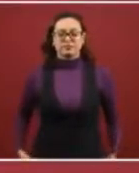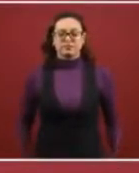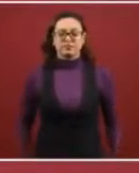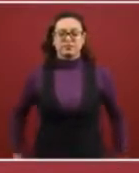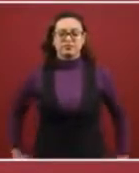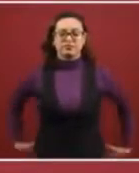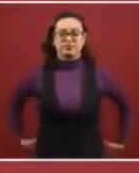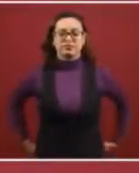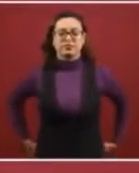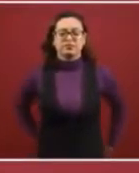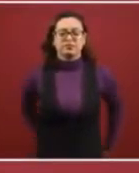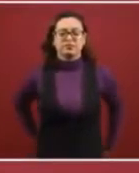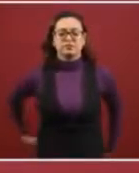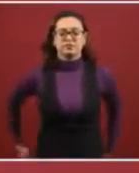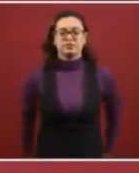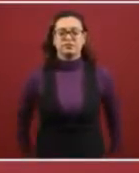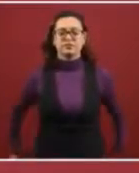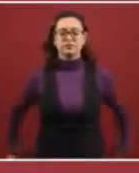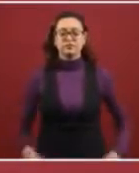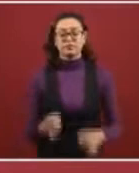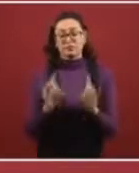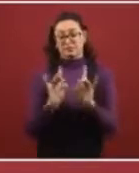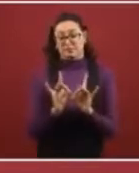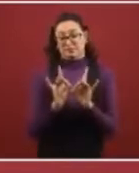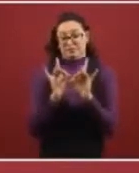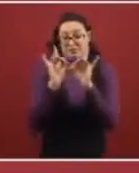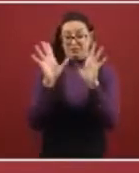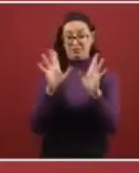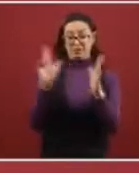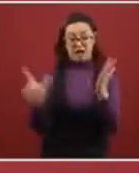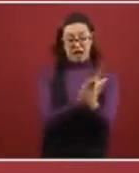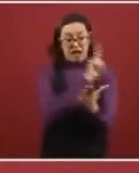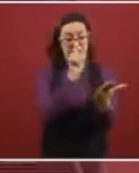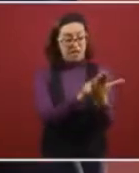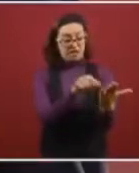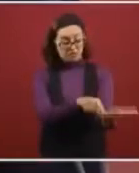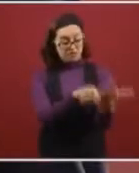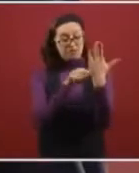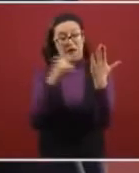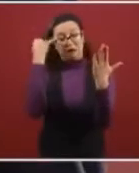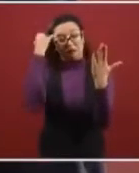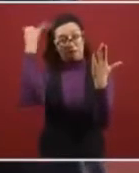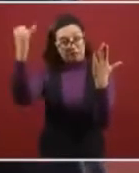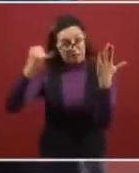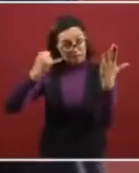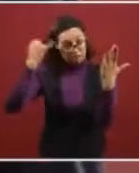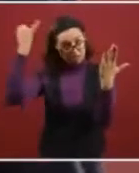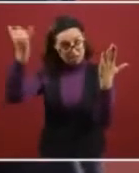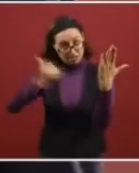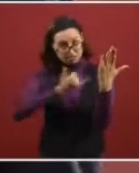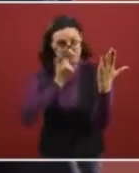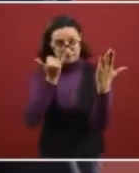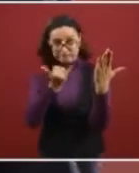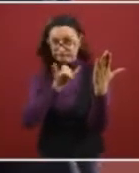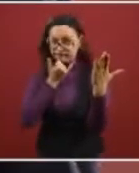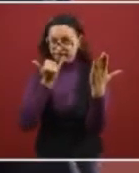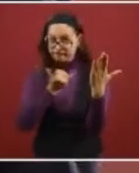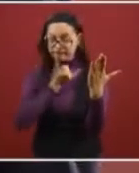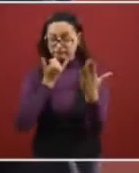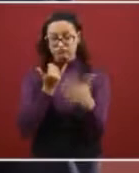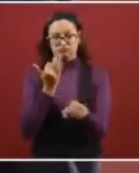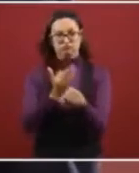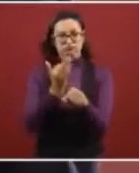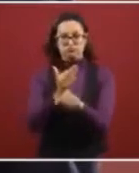a malas be able interpretaciones, to do leyes, bad interpretations to the laws. En este caso, la ley de leyes, que es in la